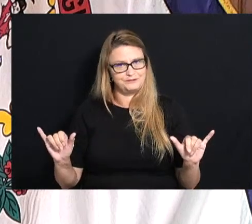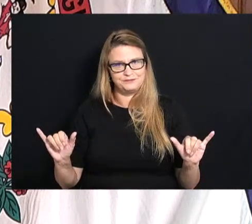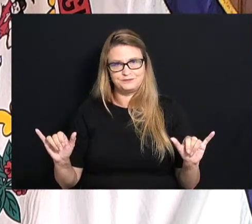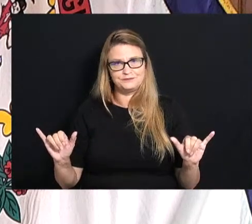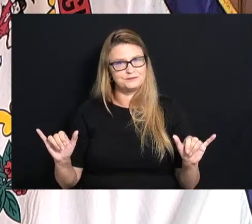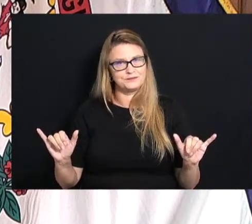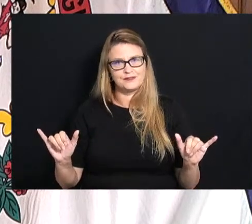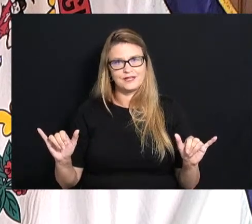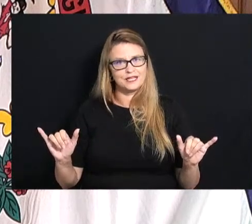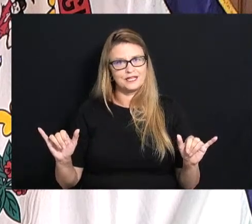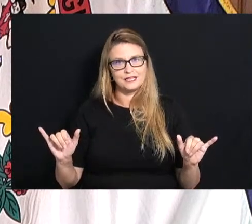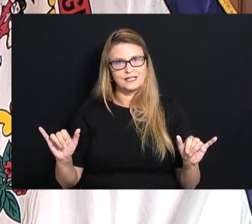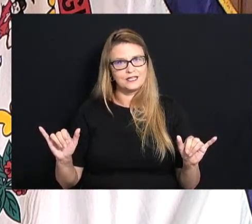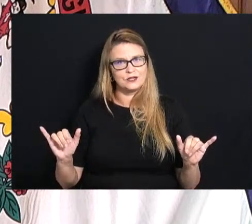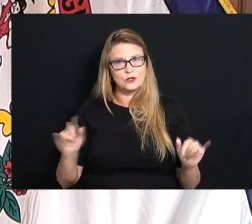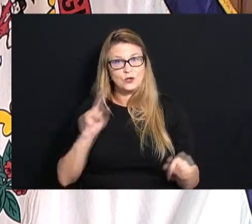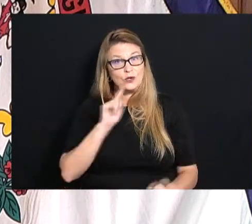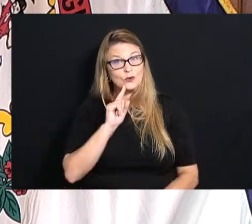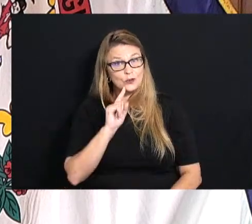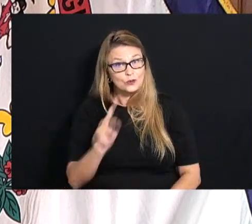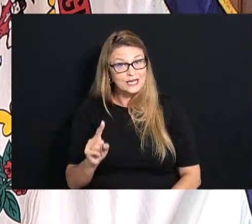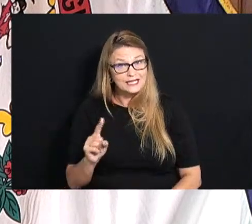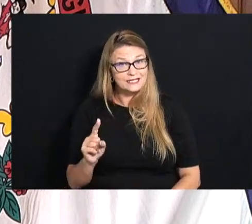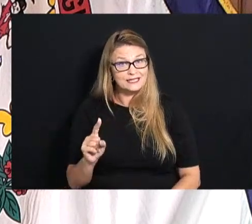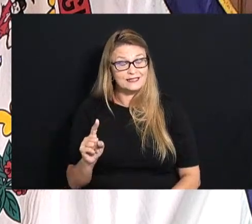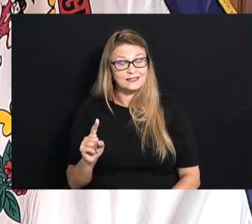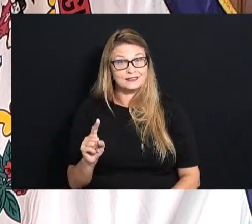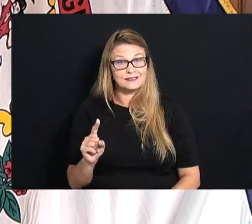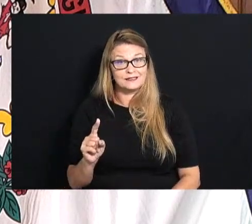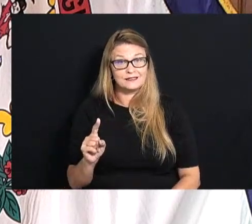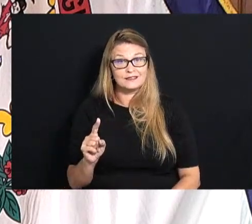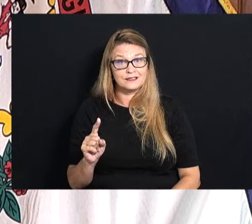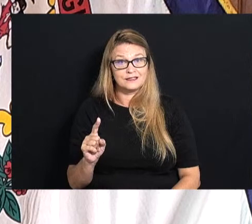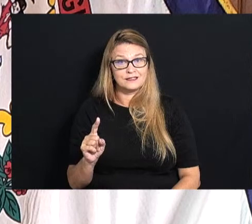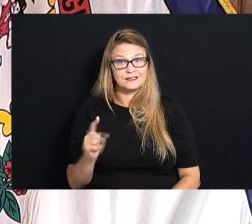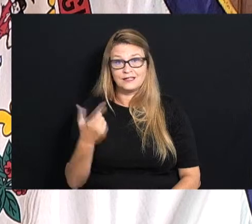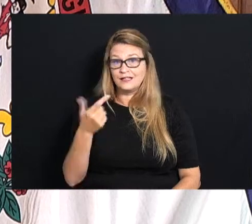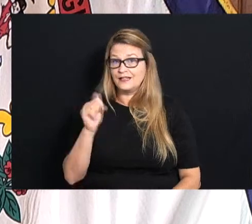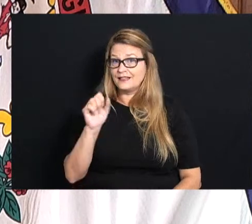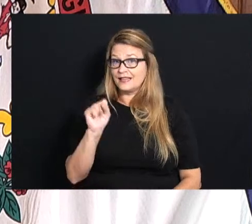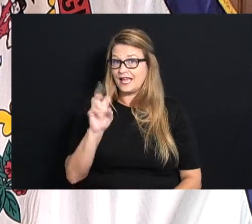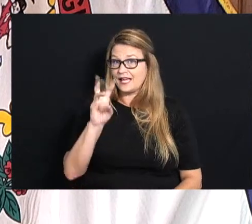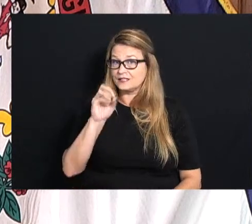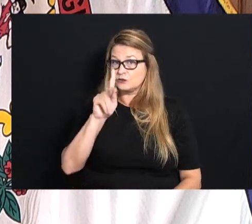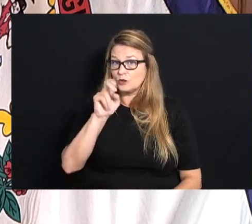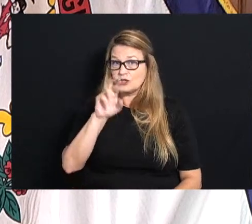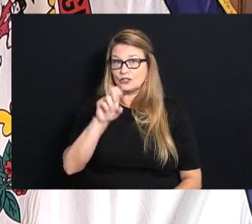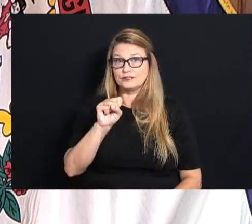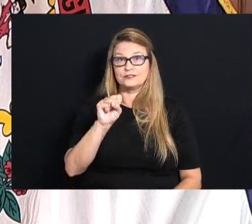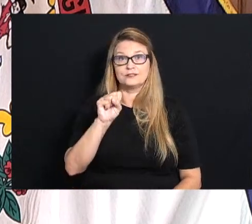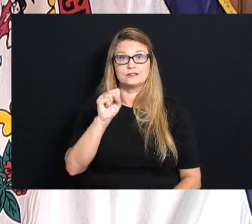I think really and truly about our gas workers, our coal miners.